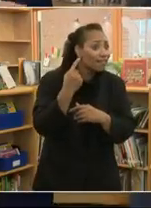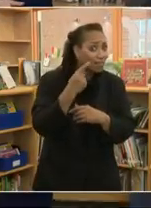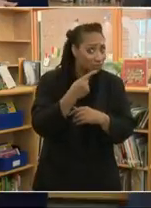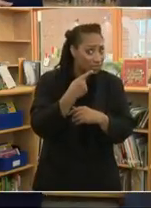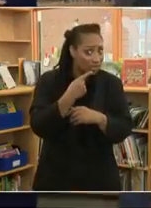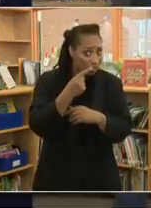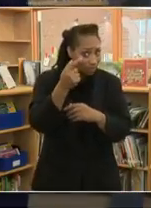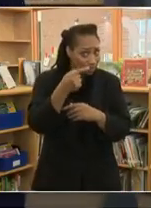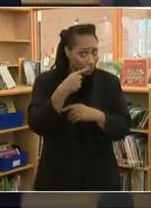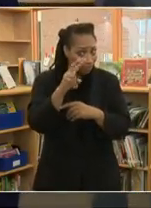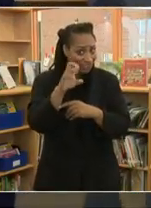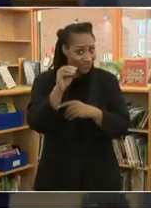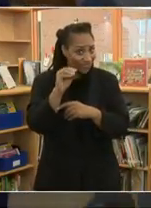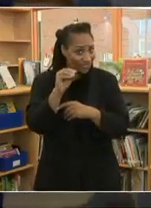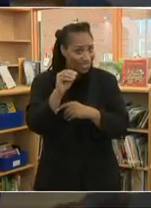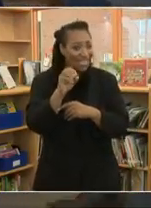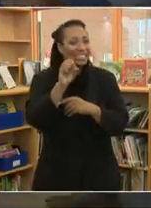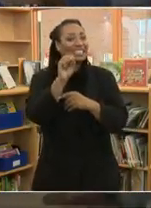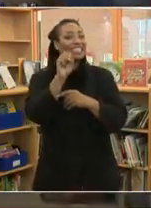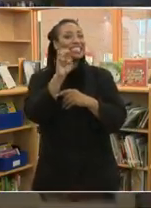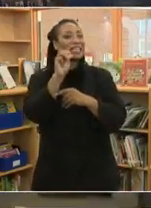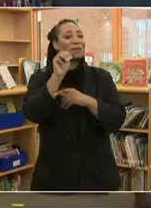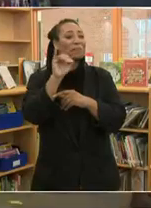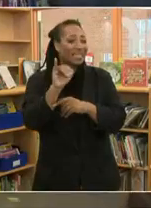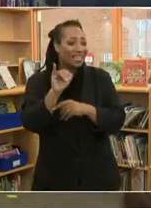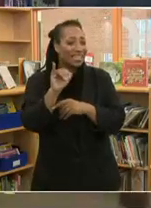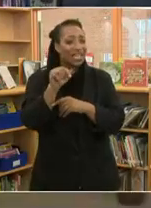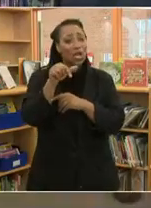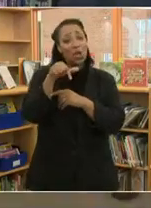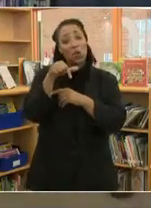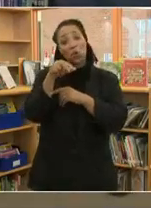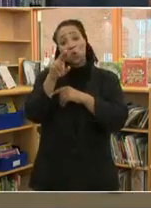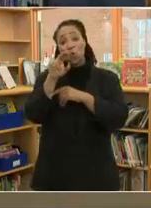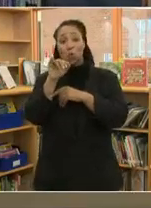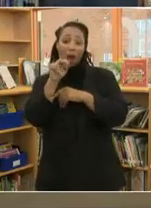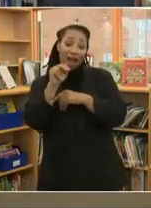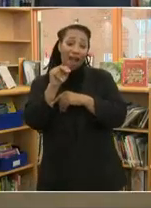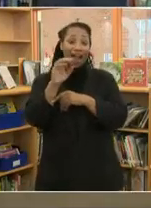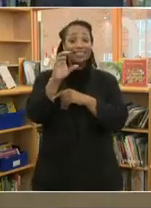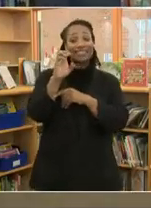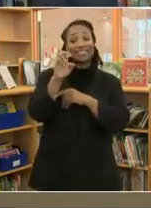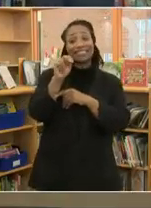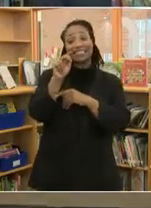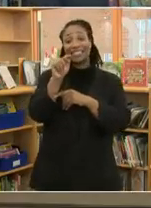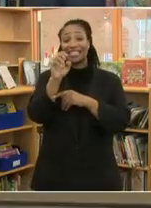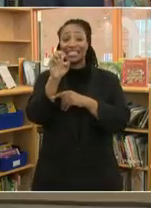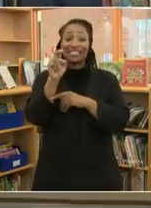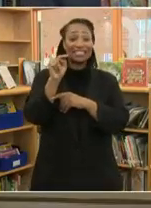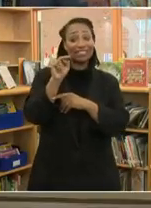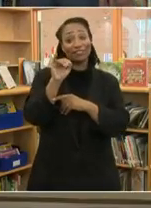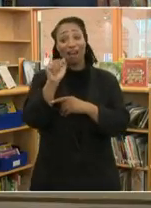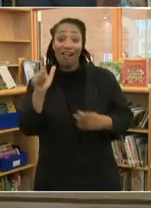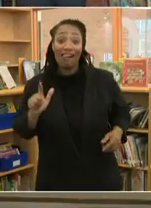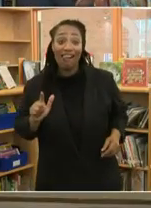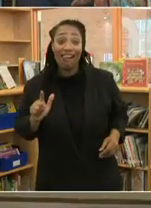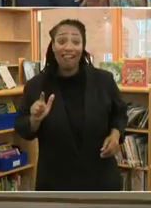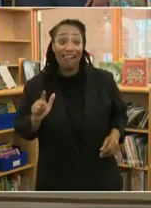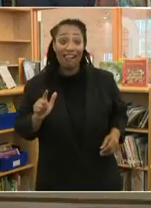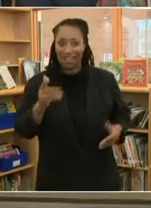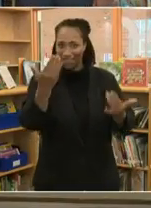this. Semi-quincentennial. Semi-quincentennial. Semi, say it with me,